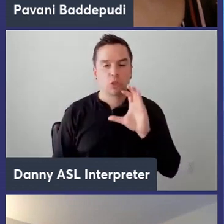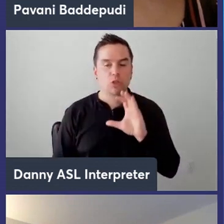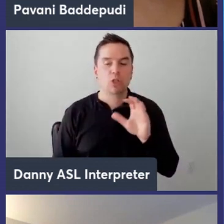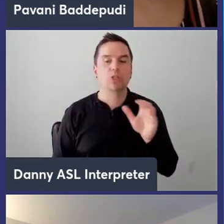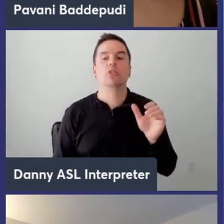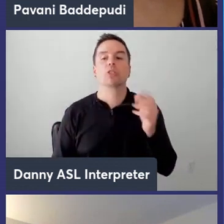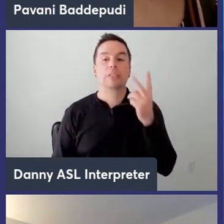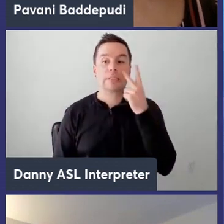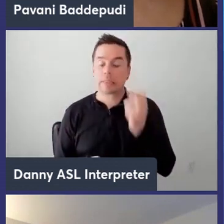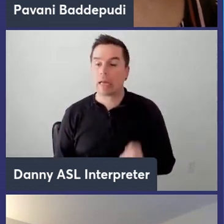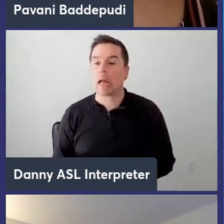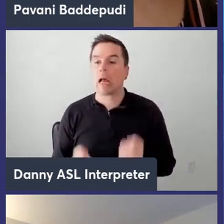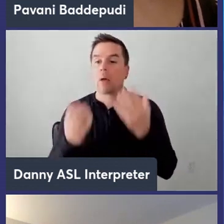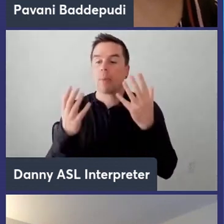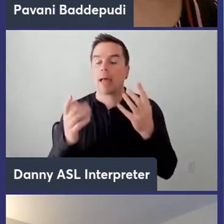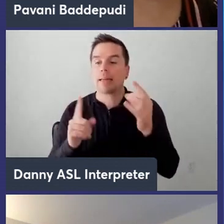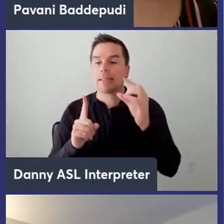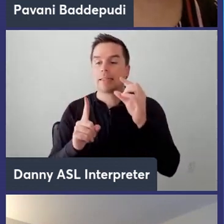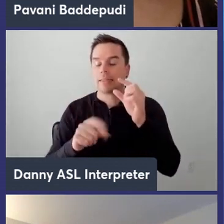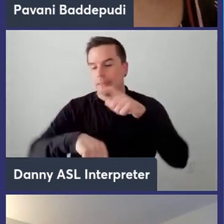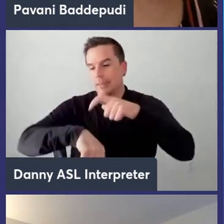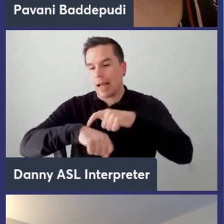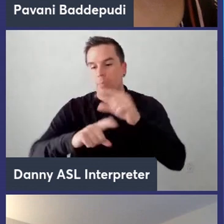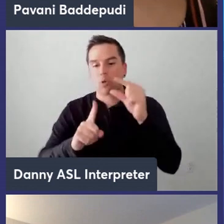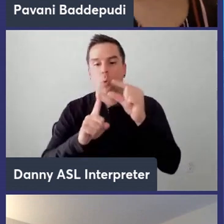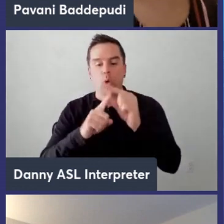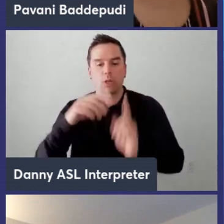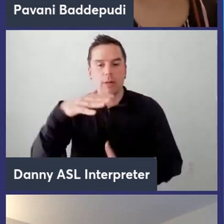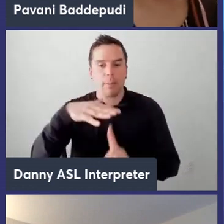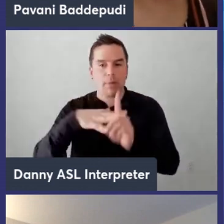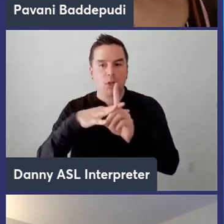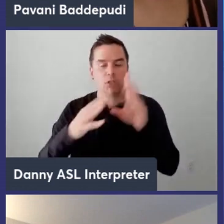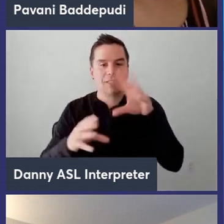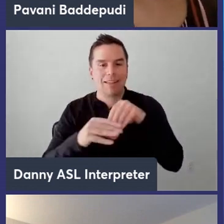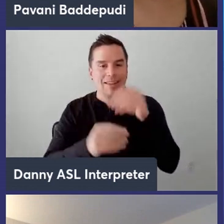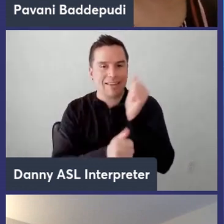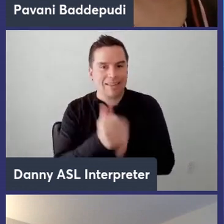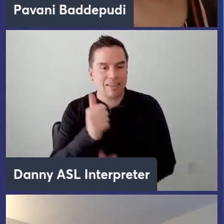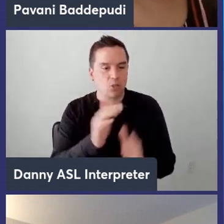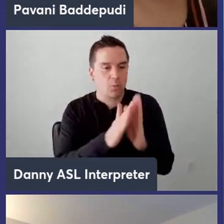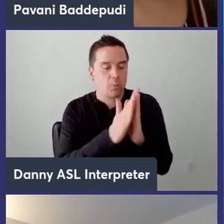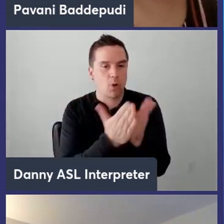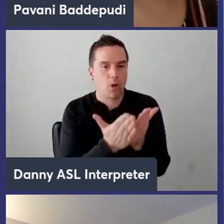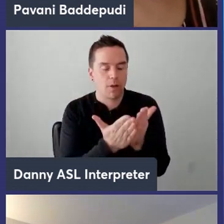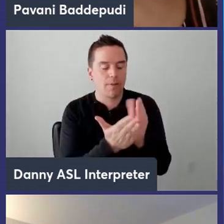how many times a certain word appears across every book this person wrote, right?